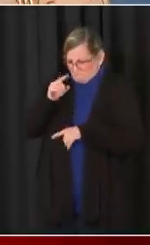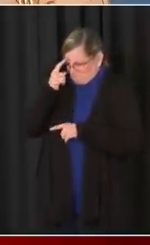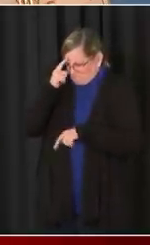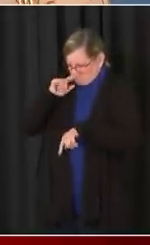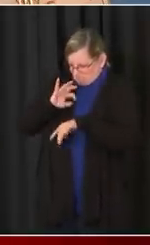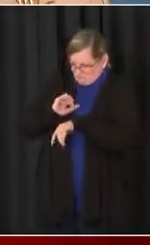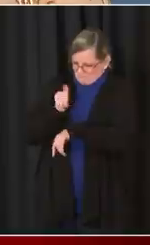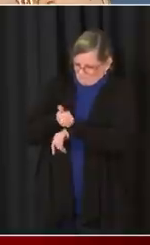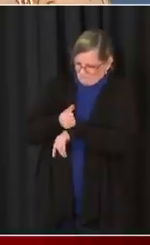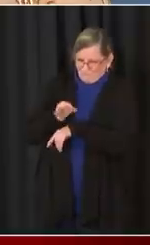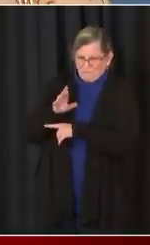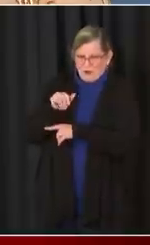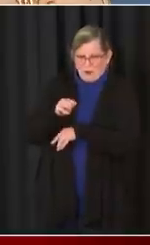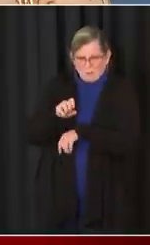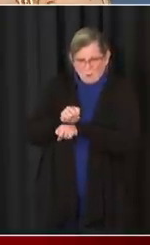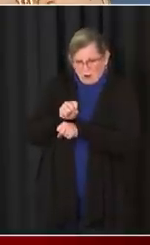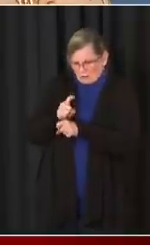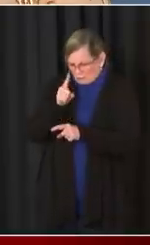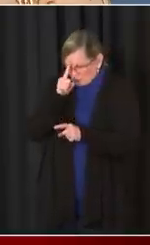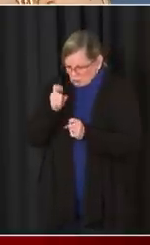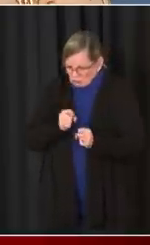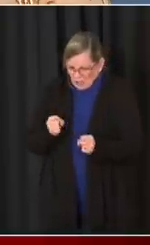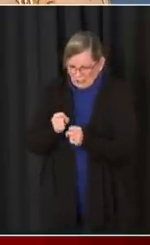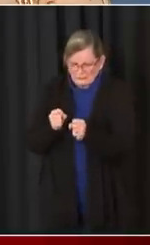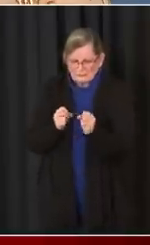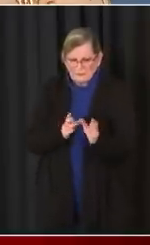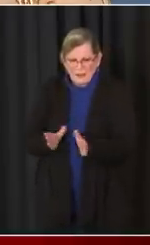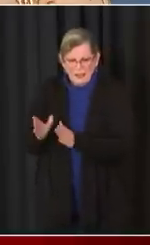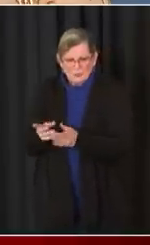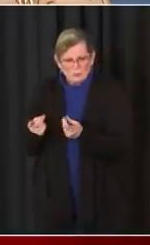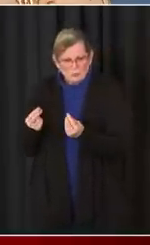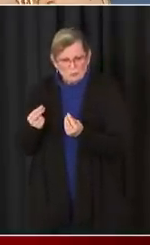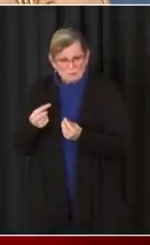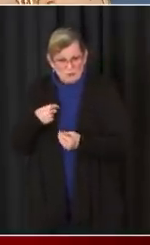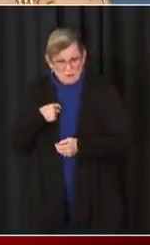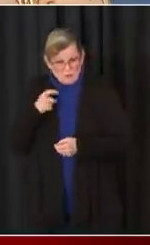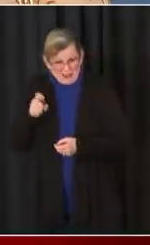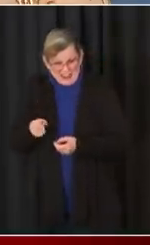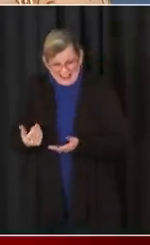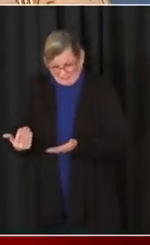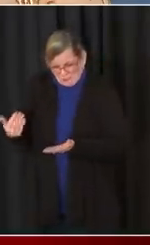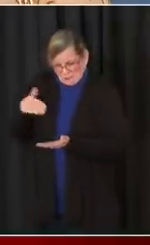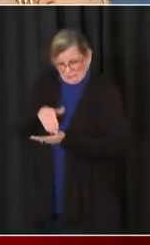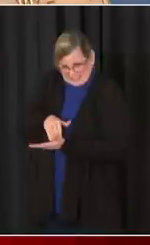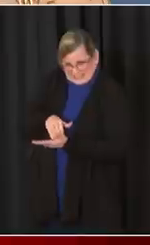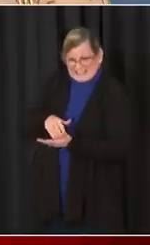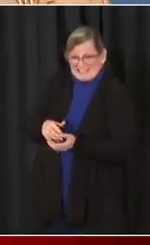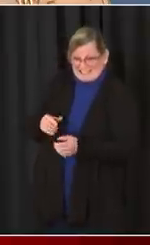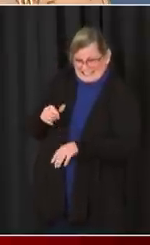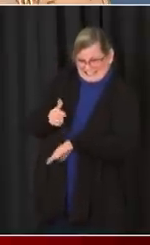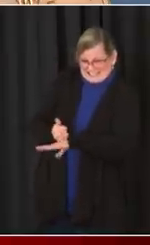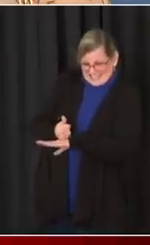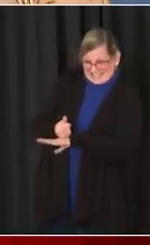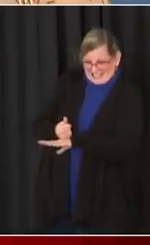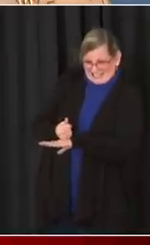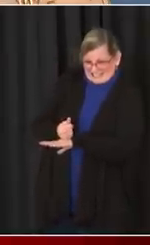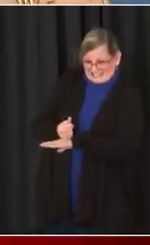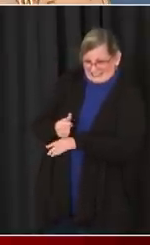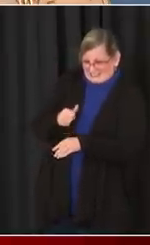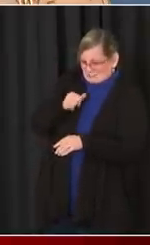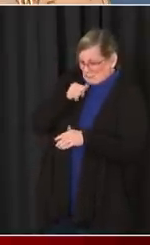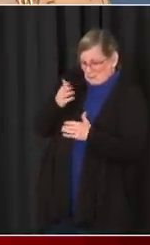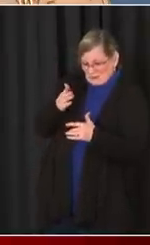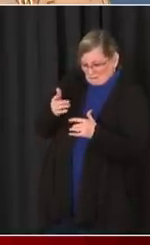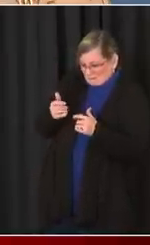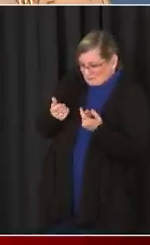for everybody has to reset, because it may not end on the 20th. And so that, for